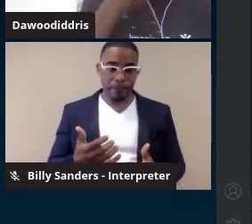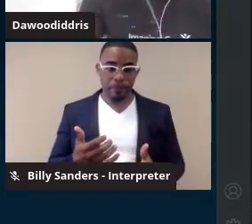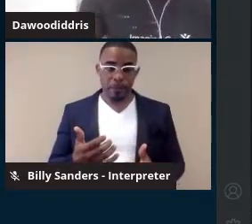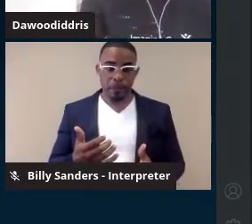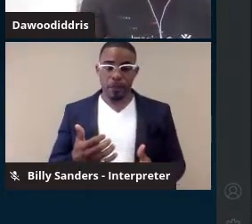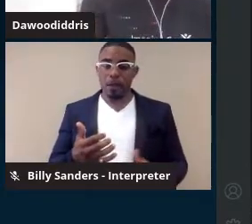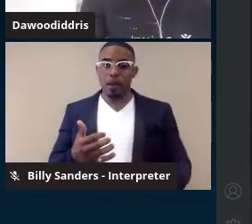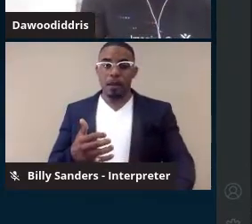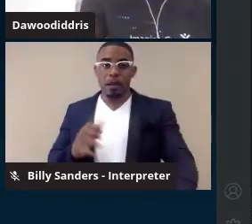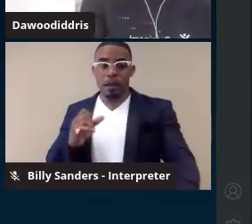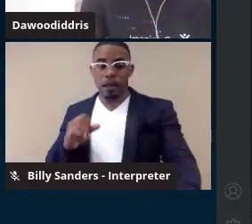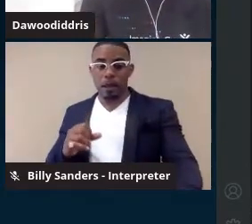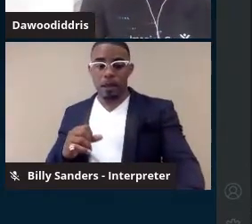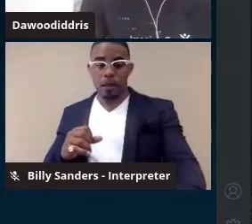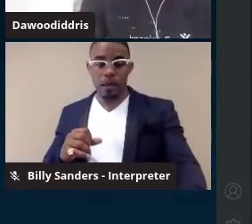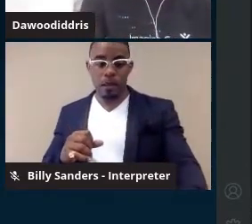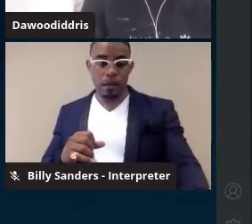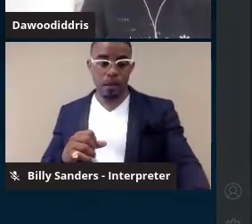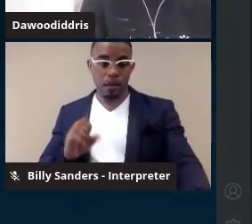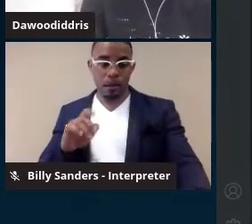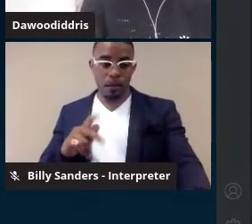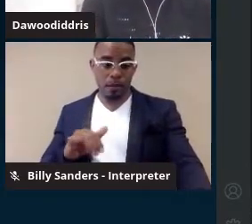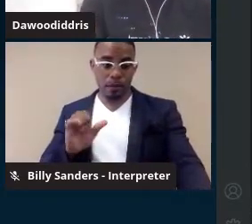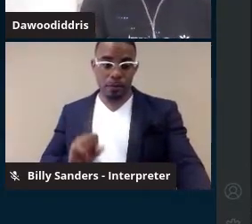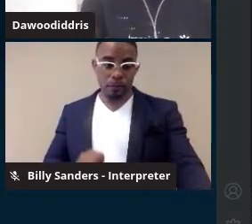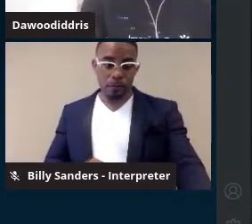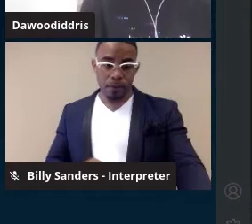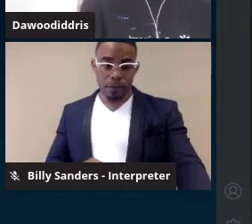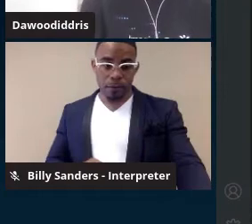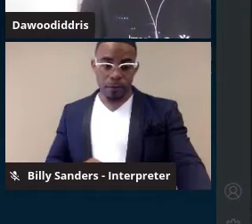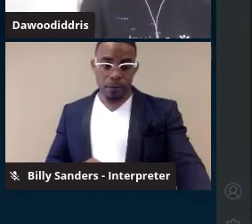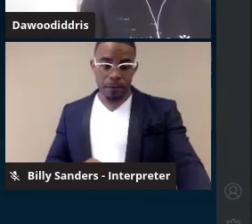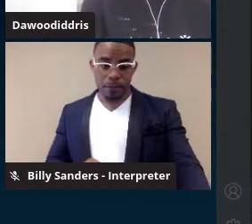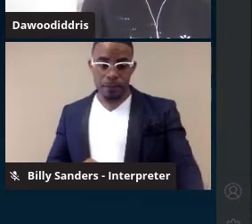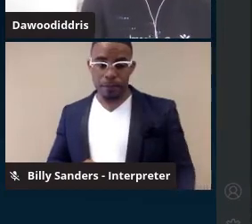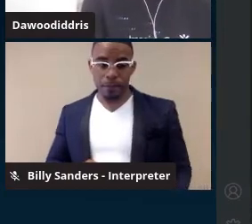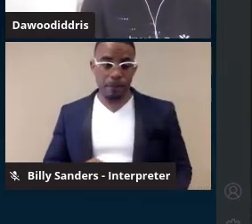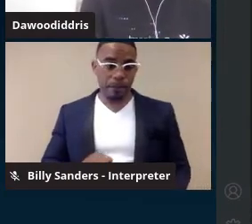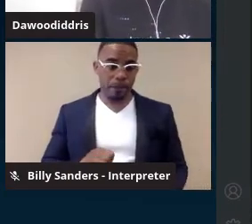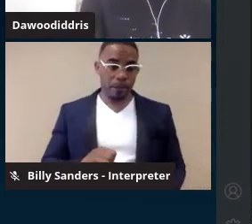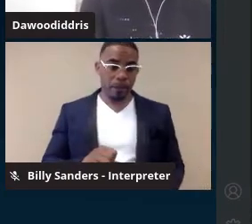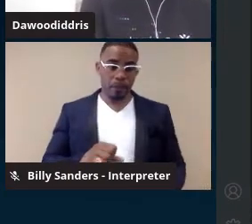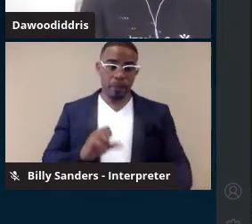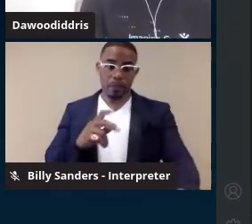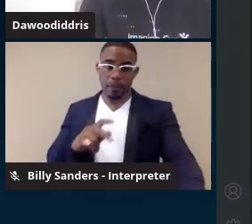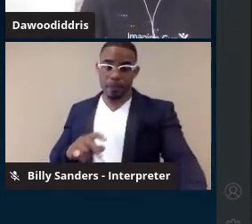in. And remember, we just installed this particular,